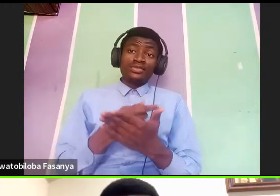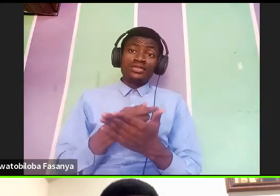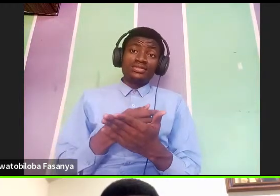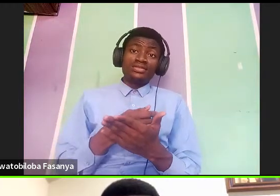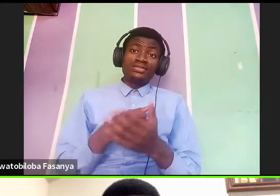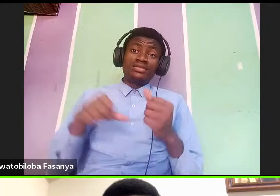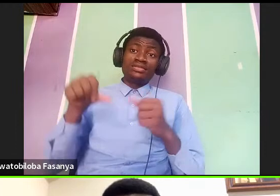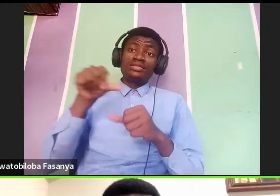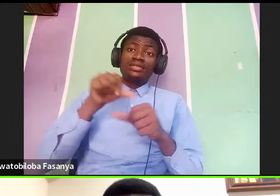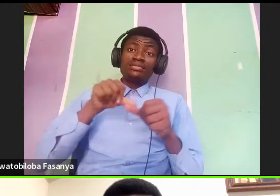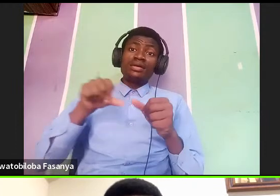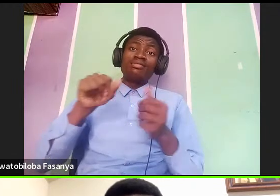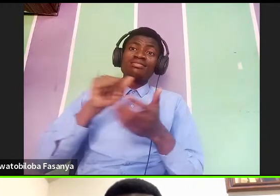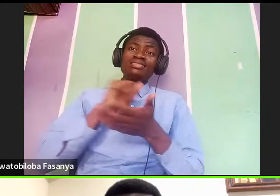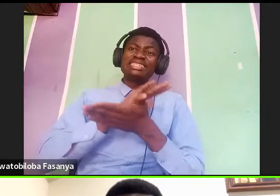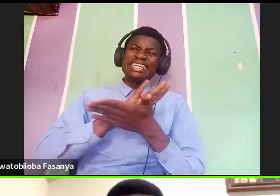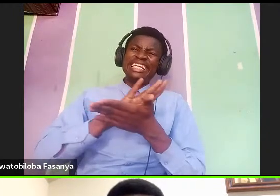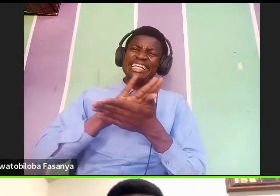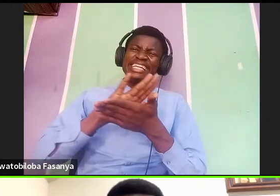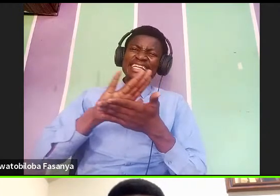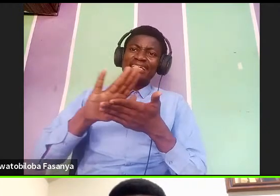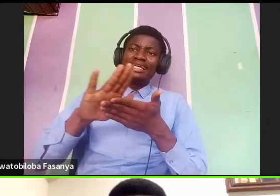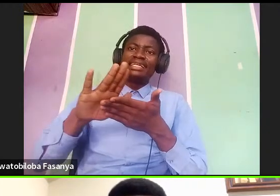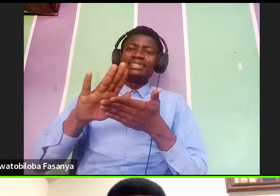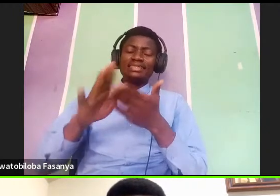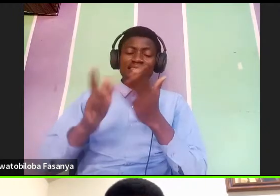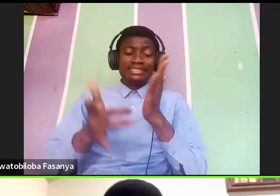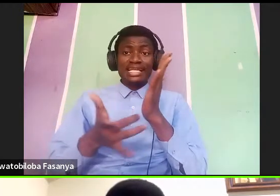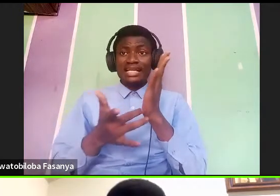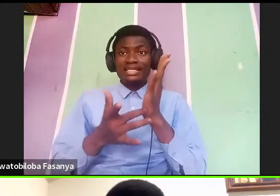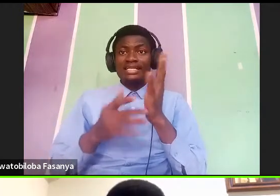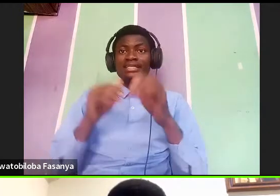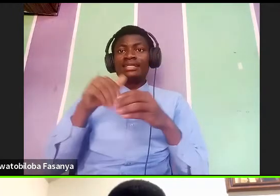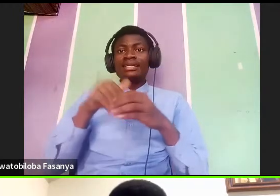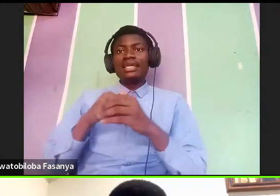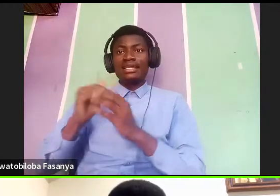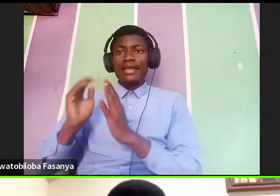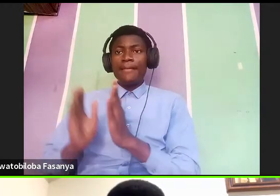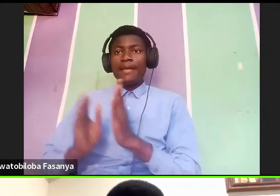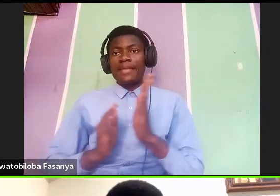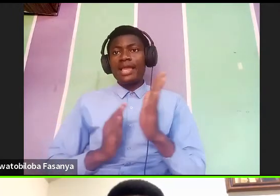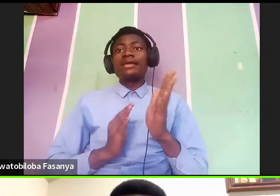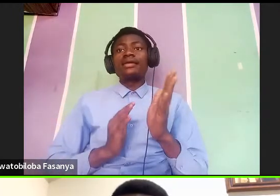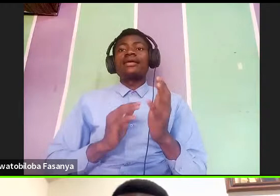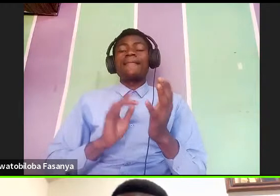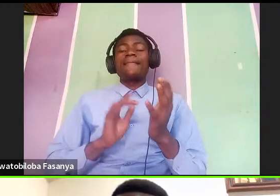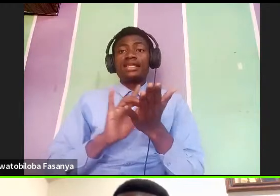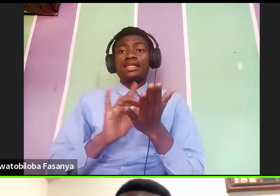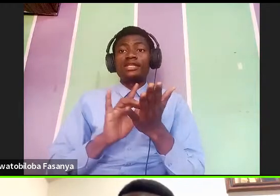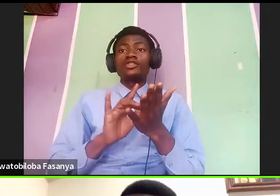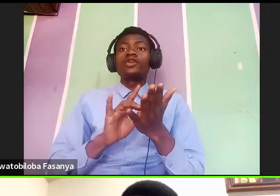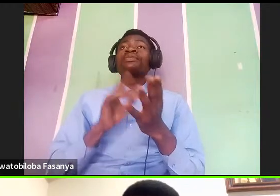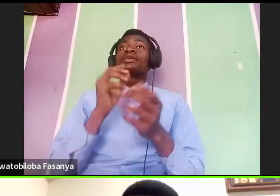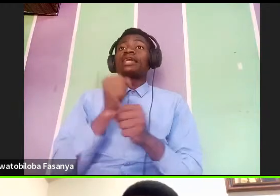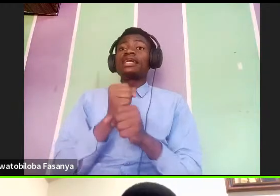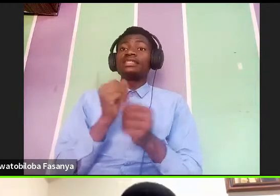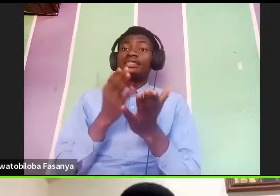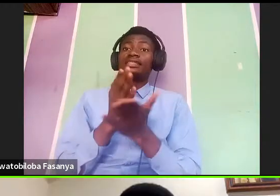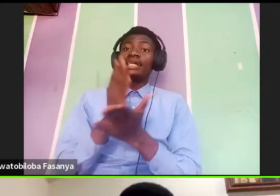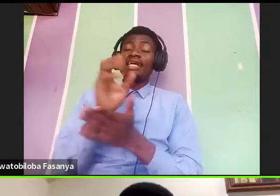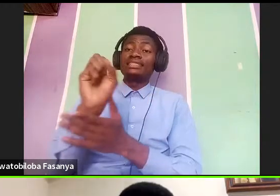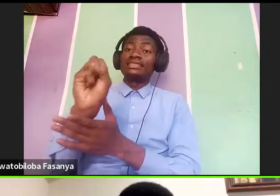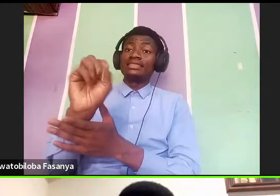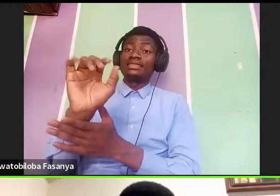clean technique in preparing the medication and, getting it into the right syringe and needle. And then also the location where